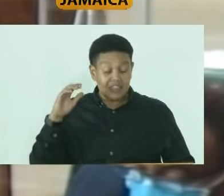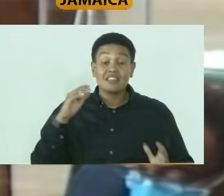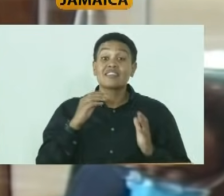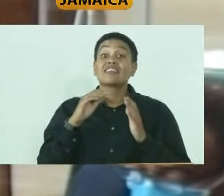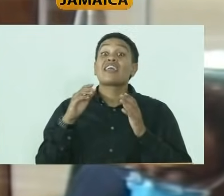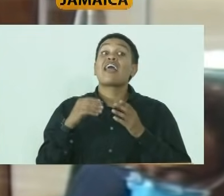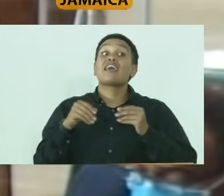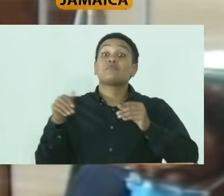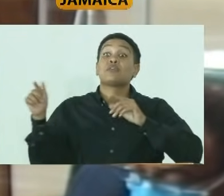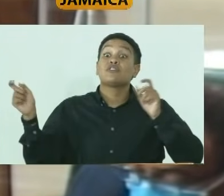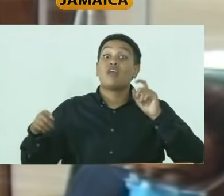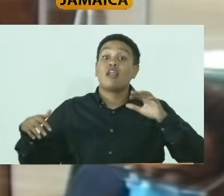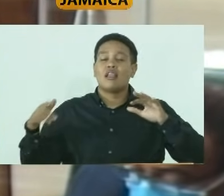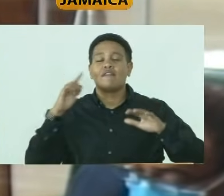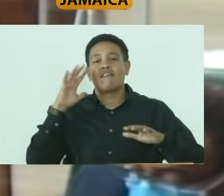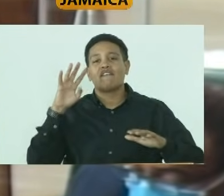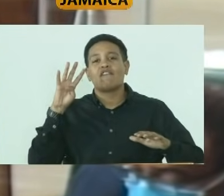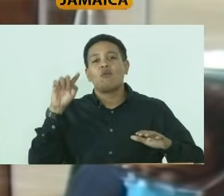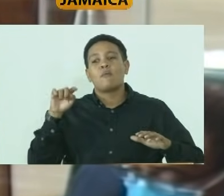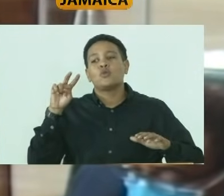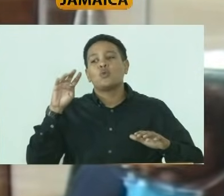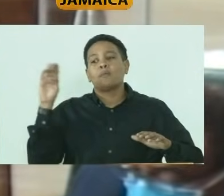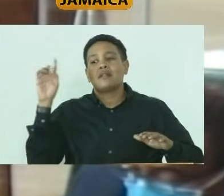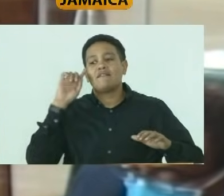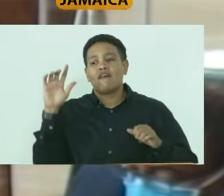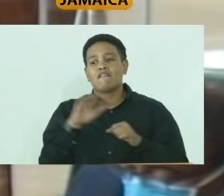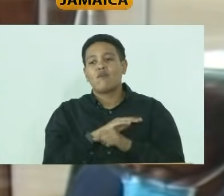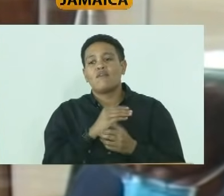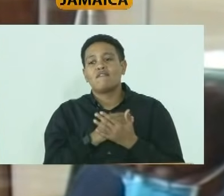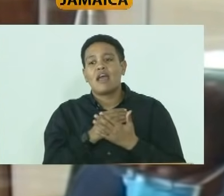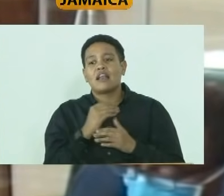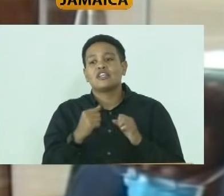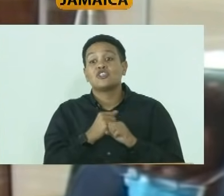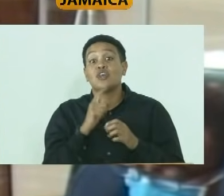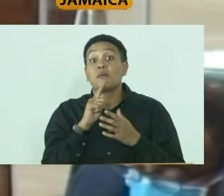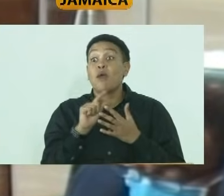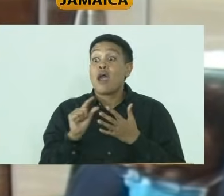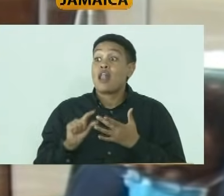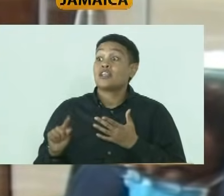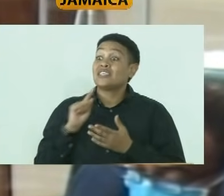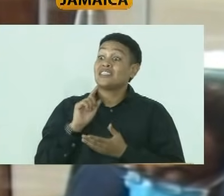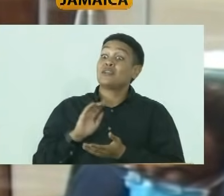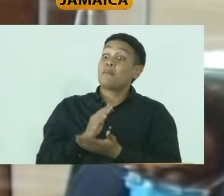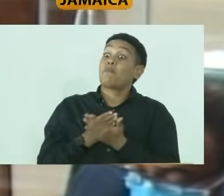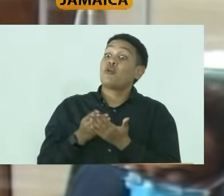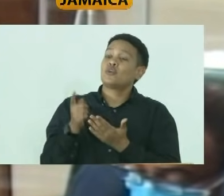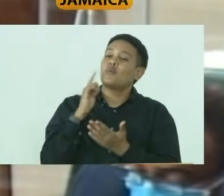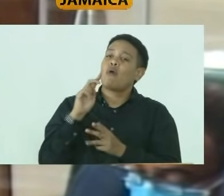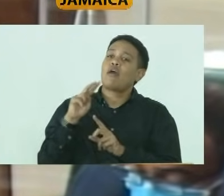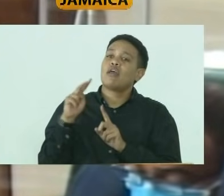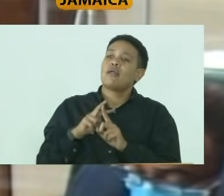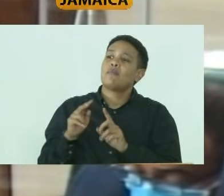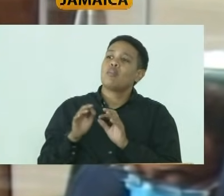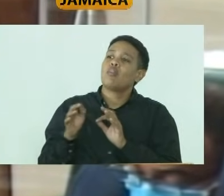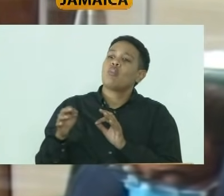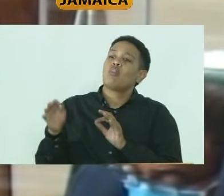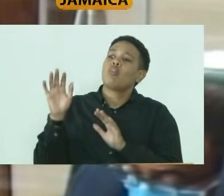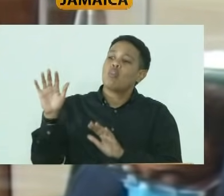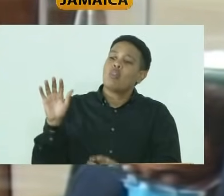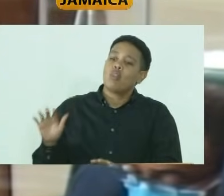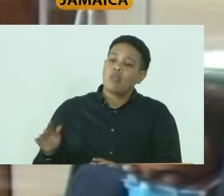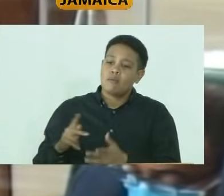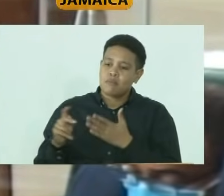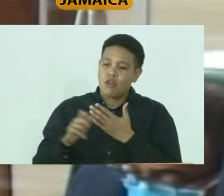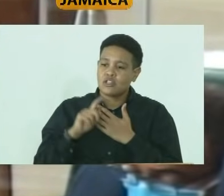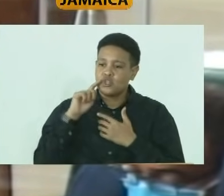year. However, there have been reallocations within the capital budget due to implementation delays with some projects. The